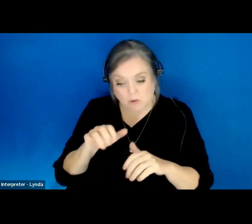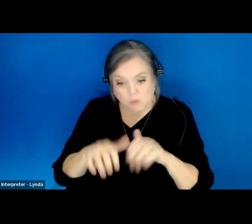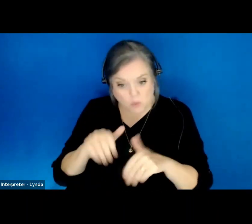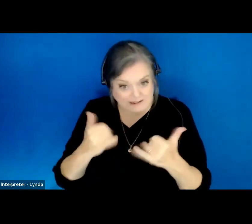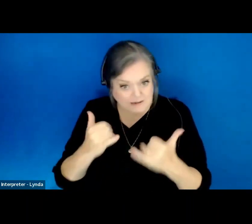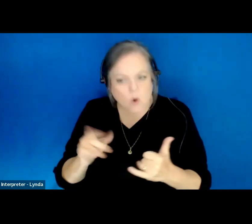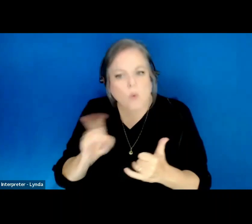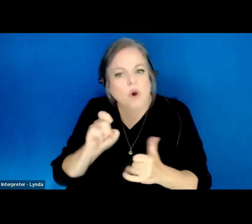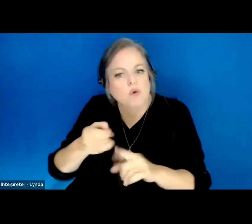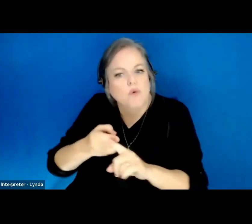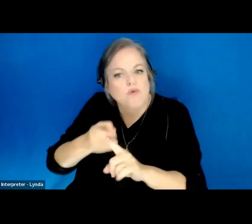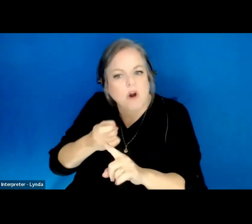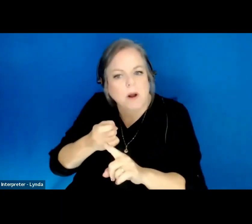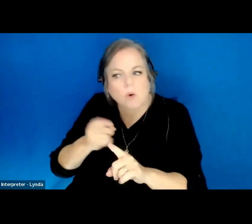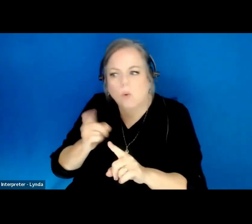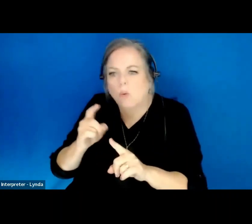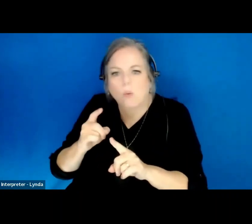where you're dialing in or